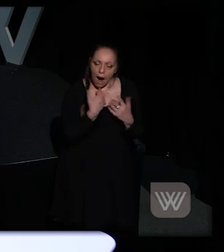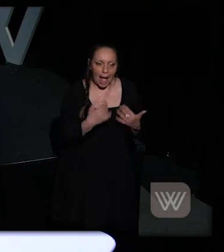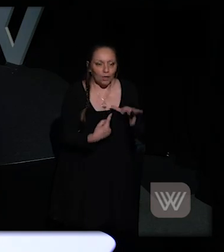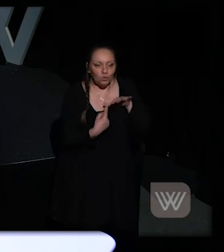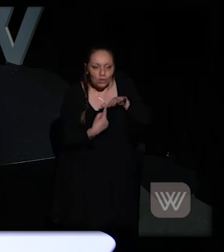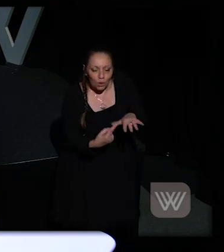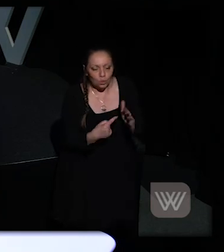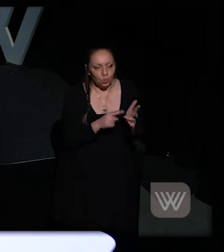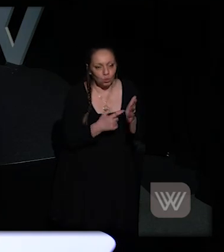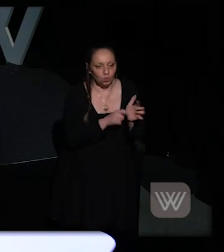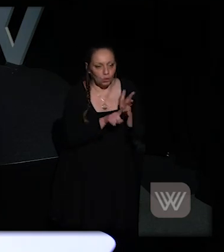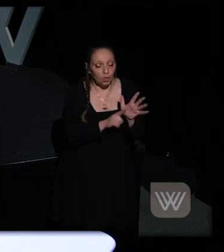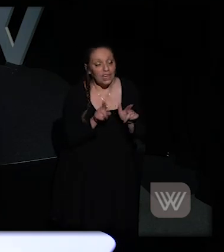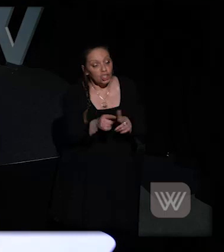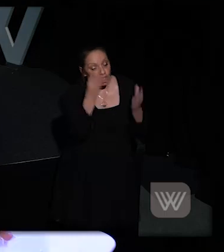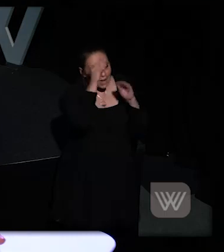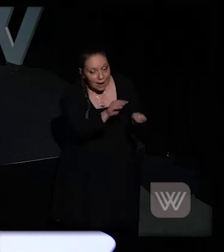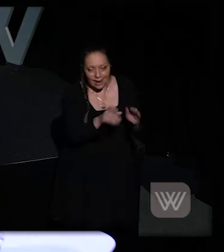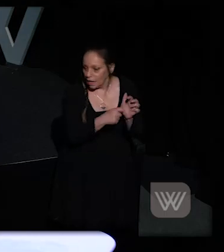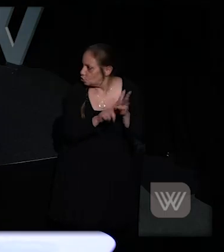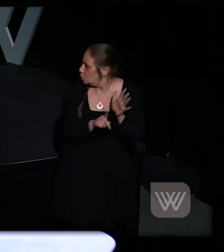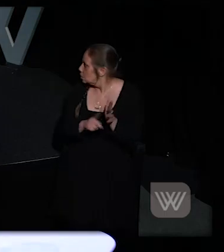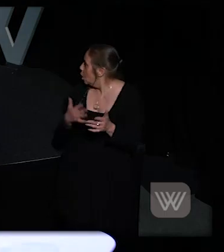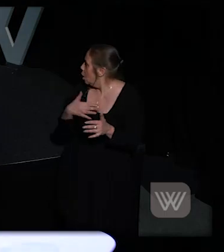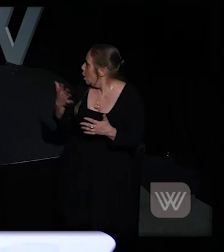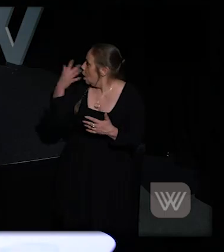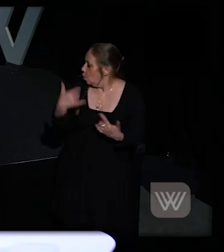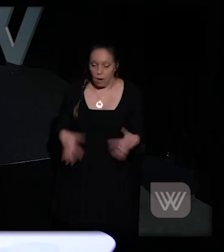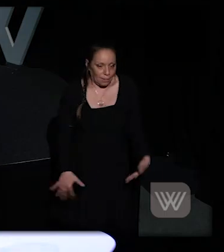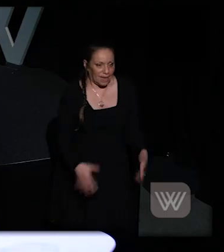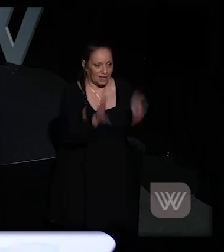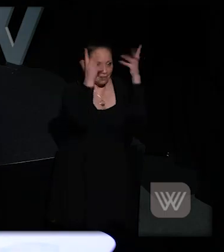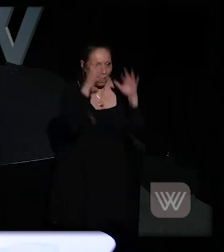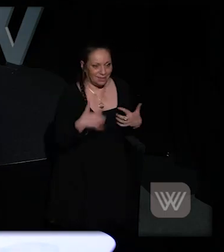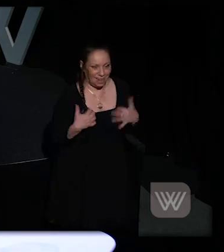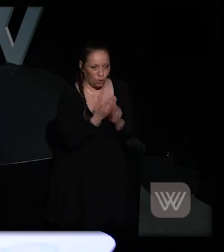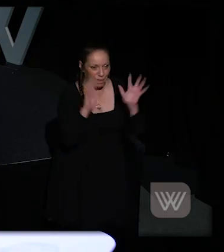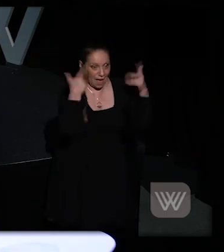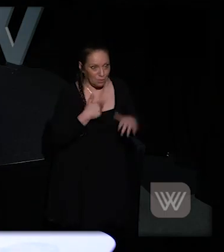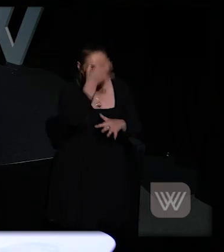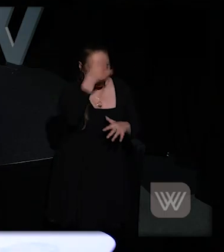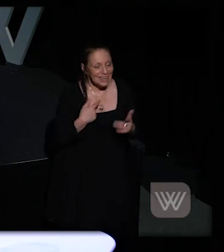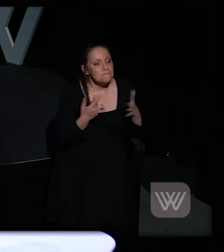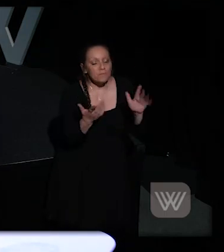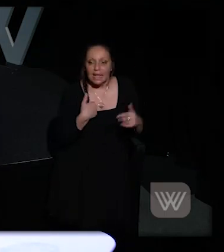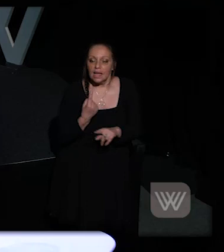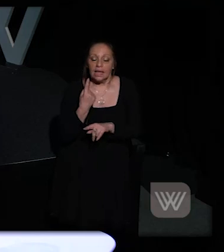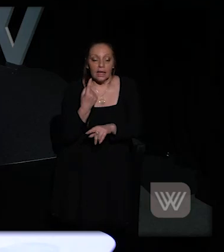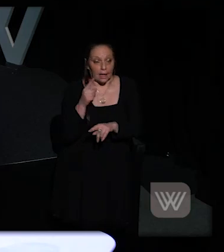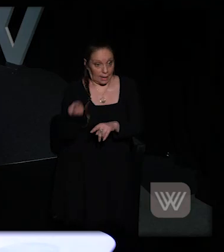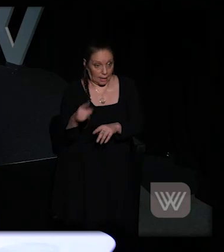She actually educated them. She said, oh, gosh, sorry, I'm getting all excited with my hands and knocking over my water. But she actually said, like,